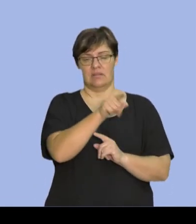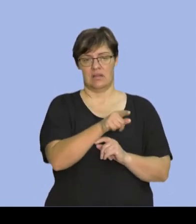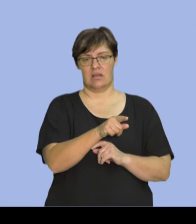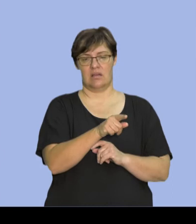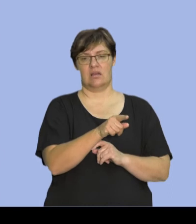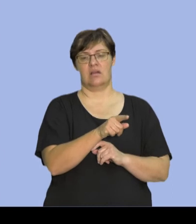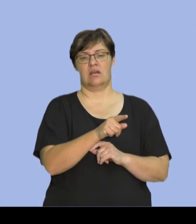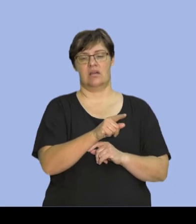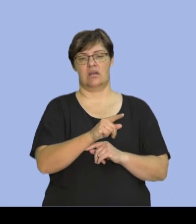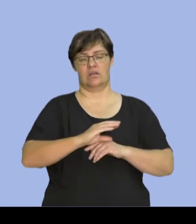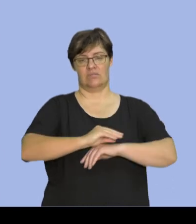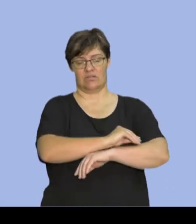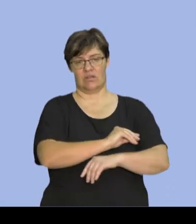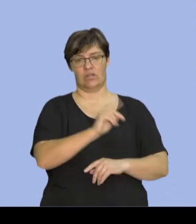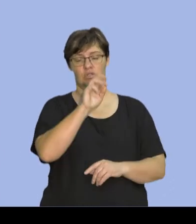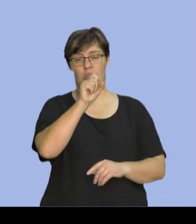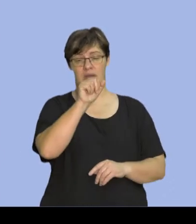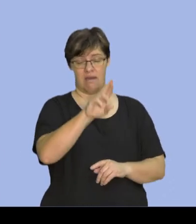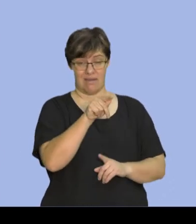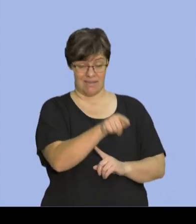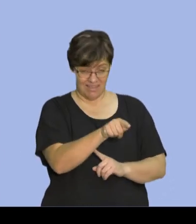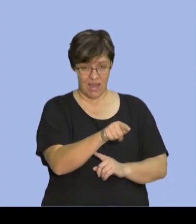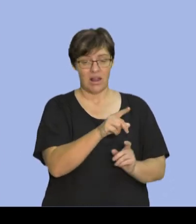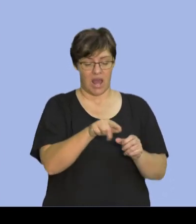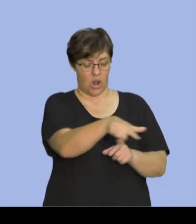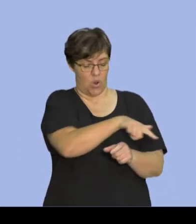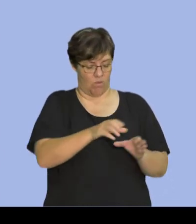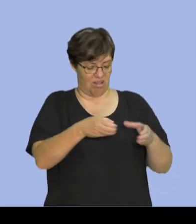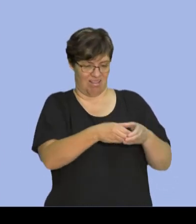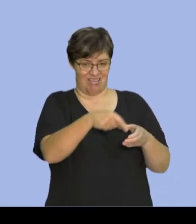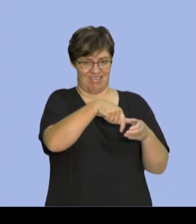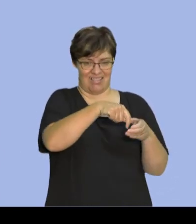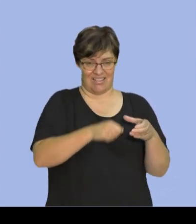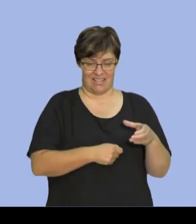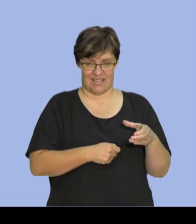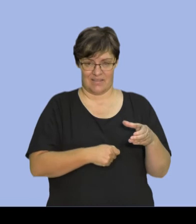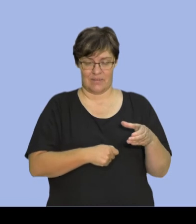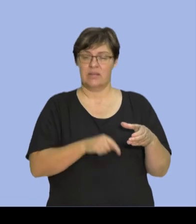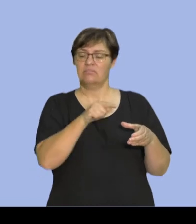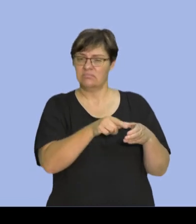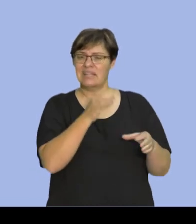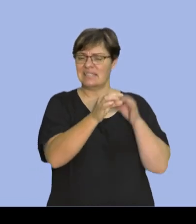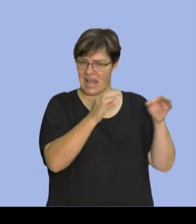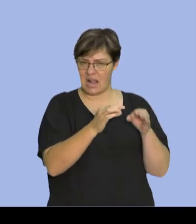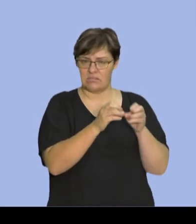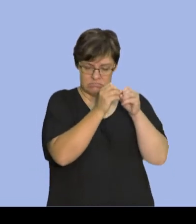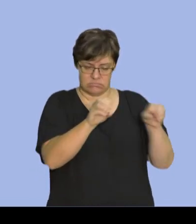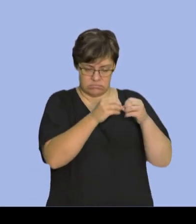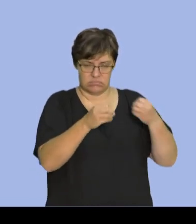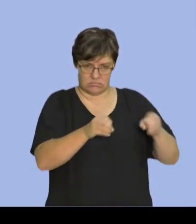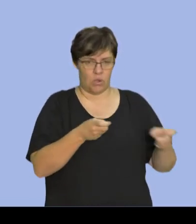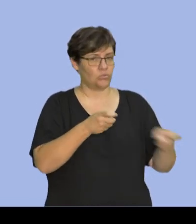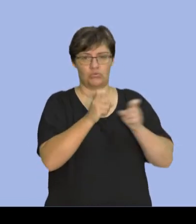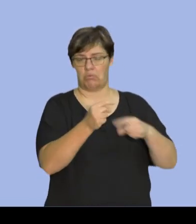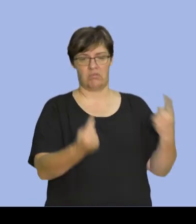tumor that is localized in a specific area. These are generally cells that have continued to grow